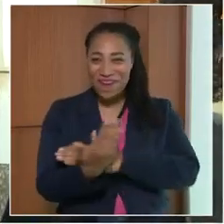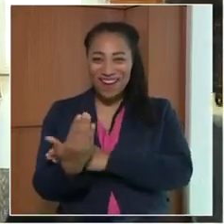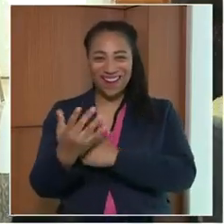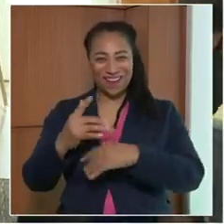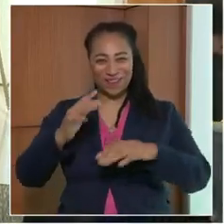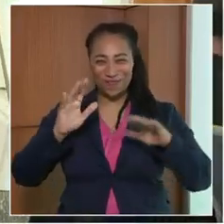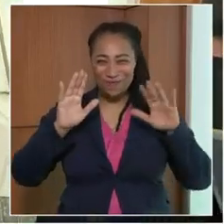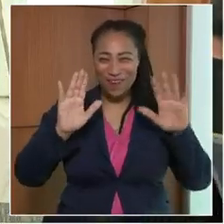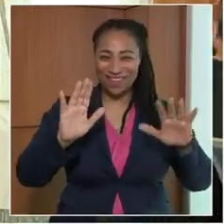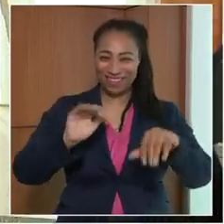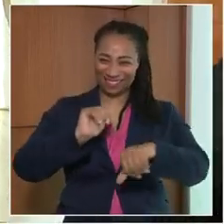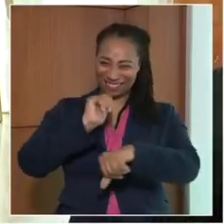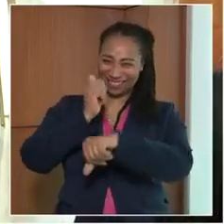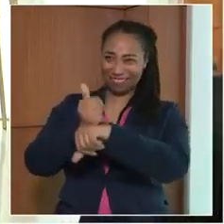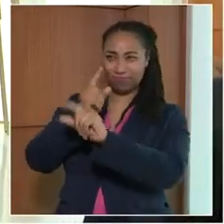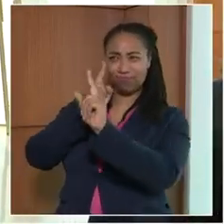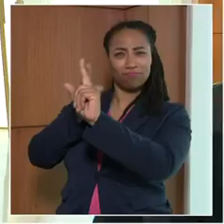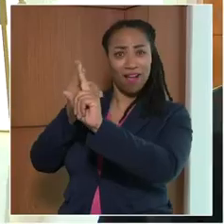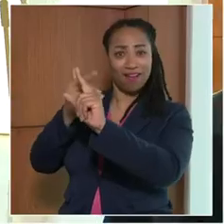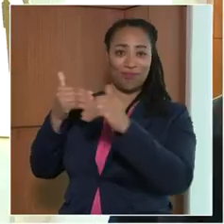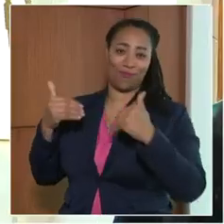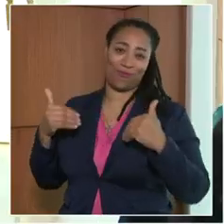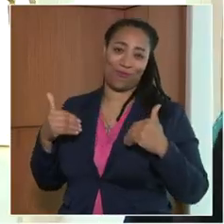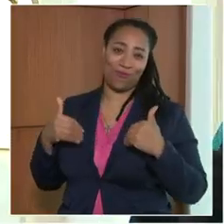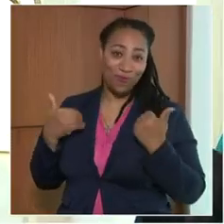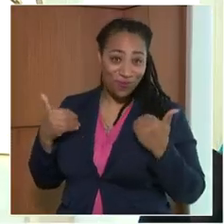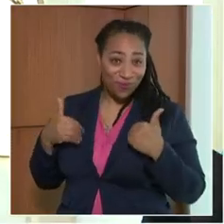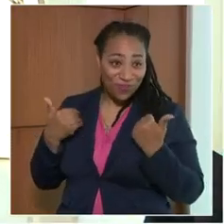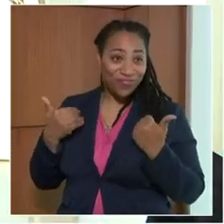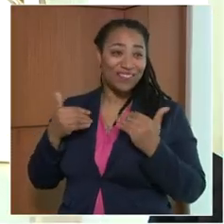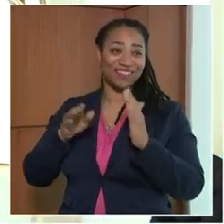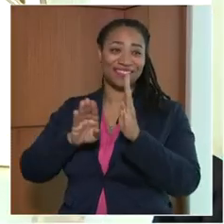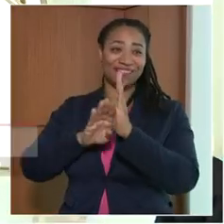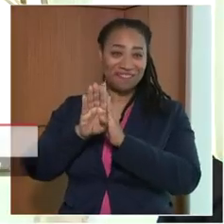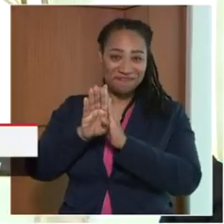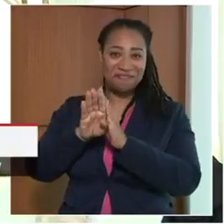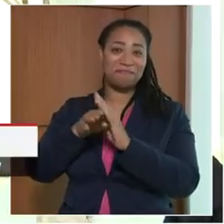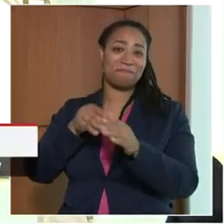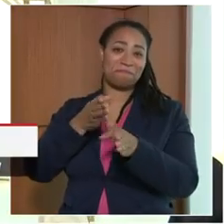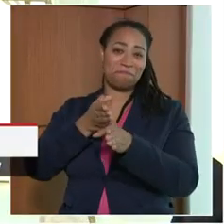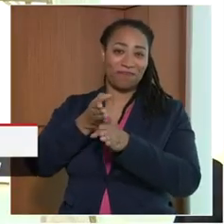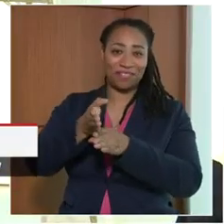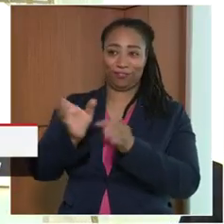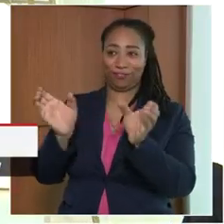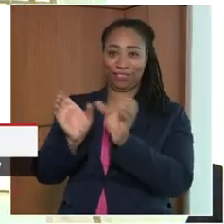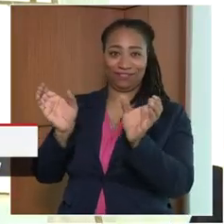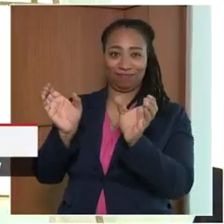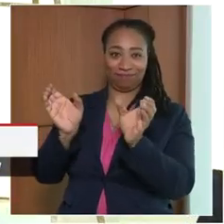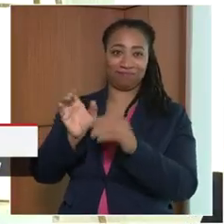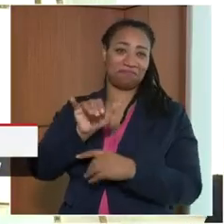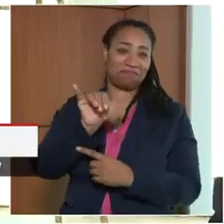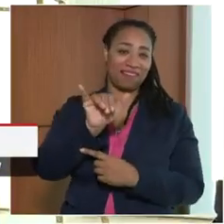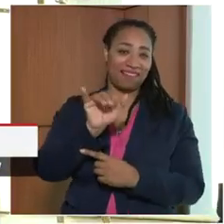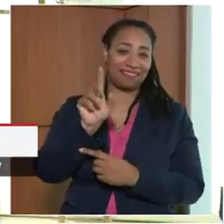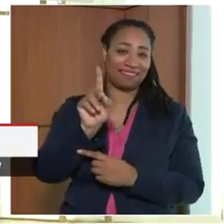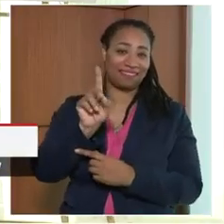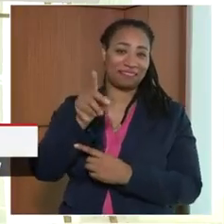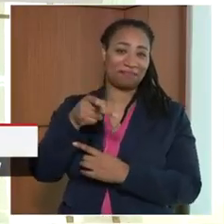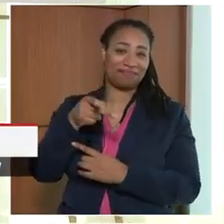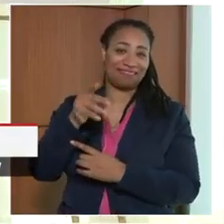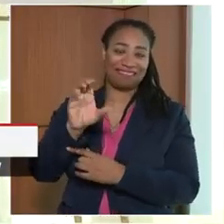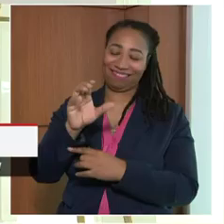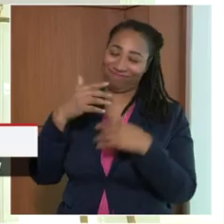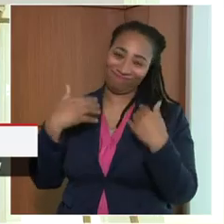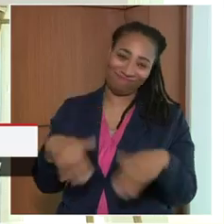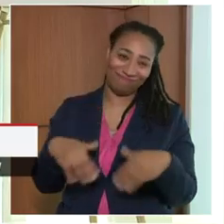Development Professionals Certification Program. And we are just so honored at the center to be able to partner with the Department of